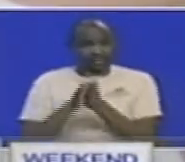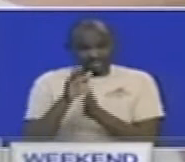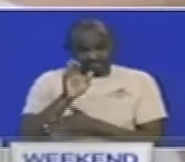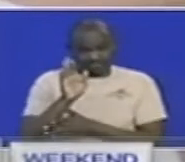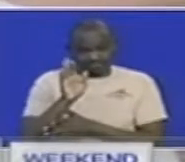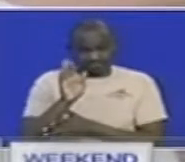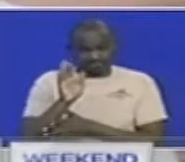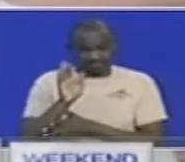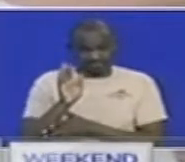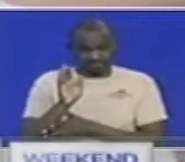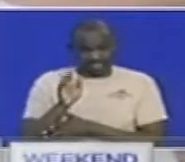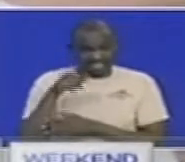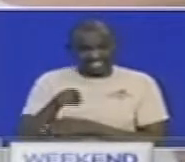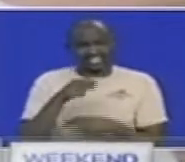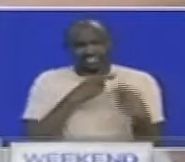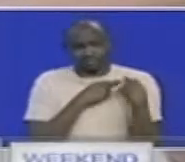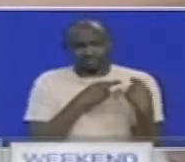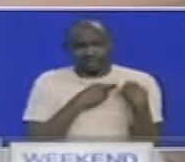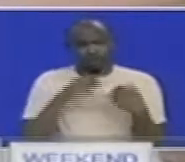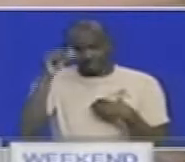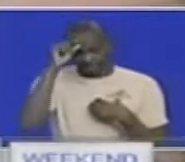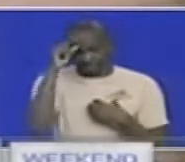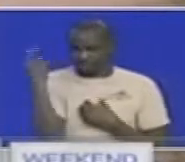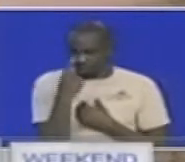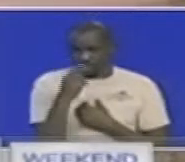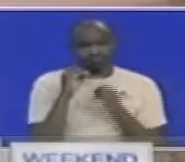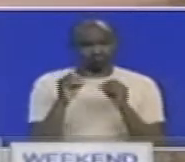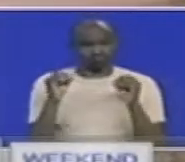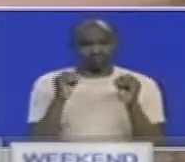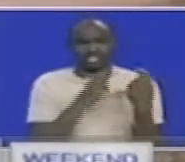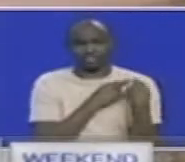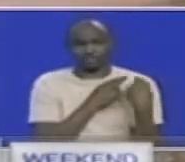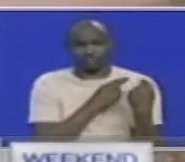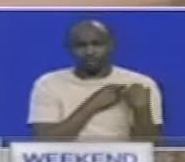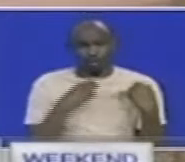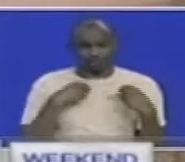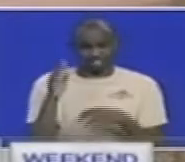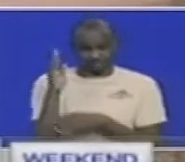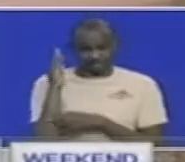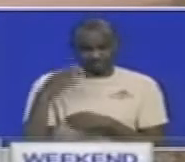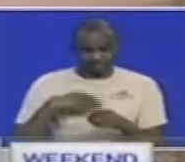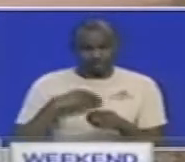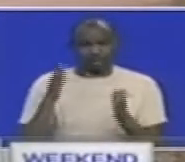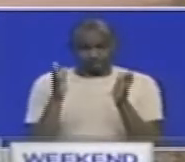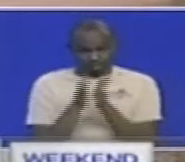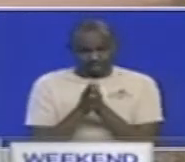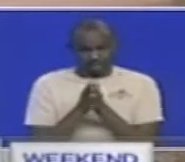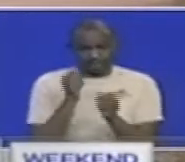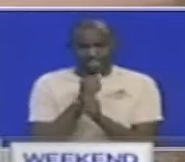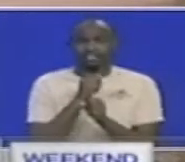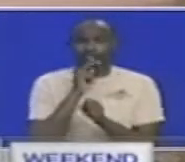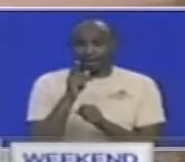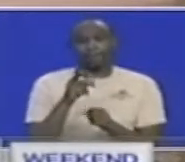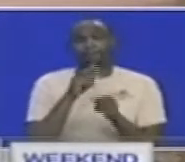It is not the responsibility of government only. It is not the responsibility of security personnel only to ensure that there is peace. It